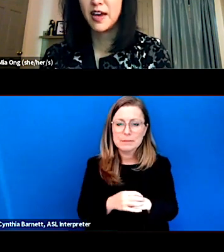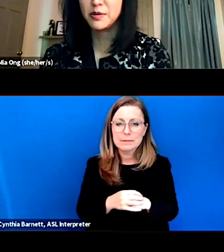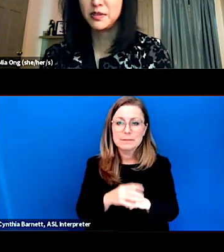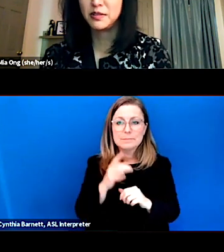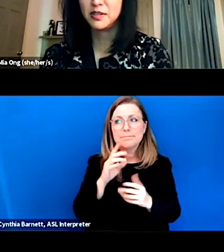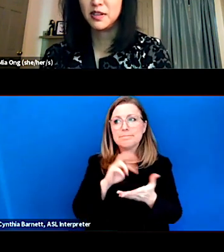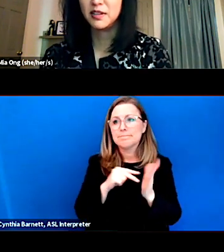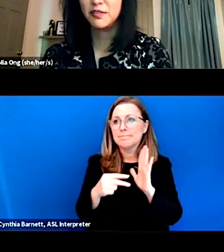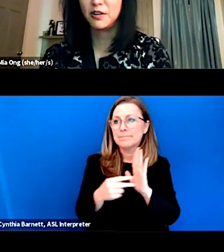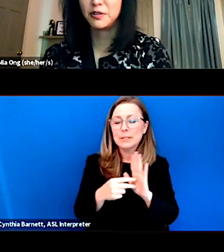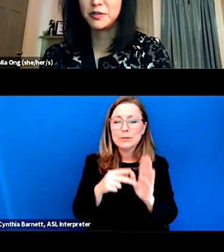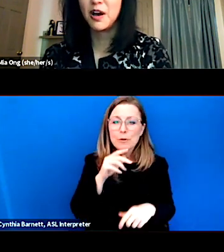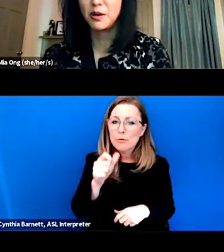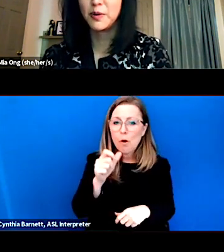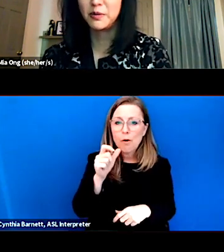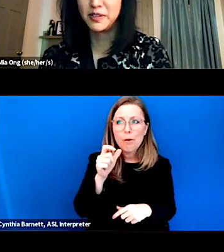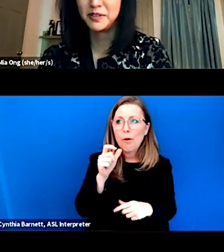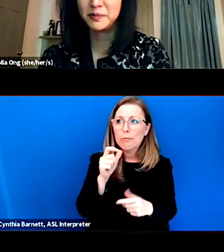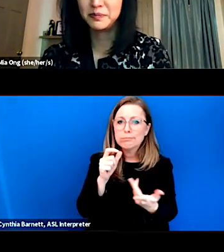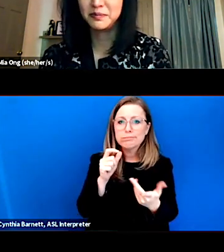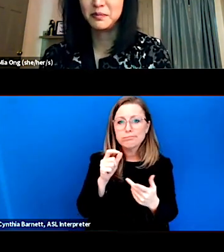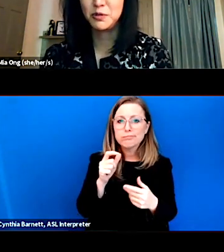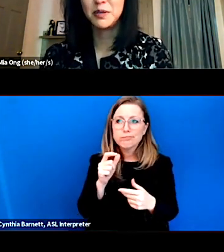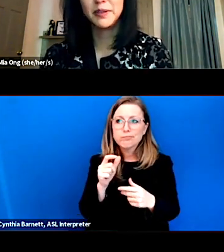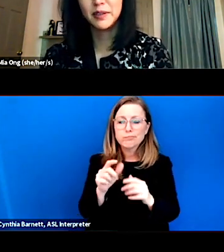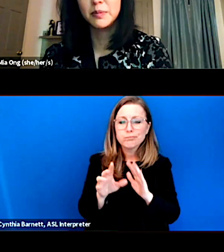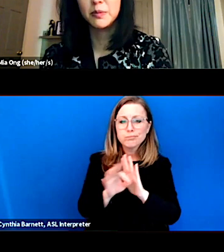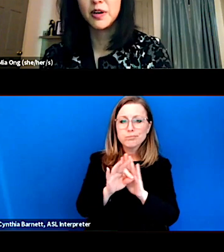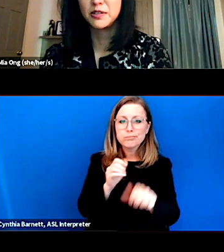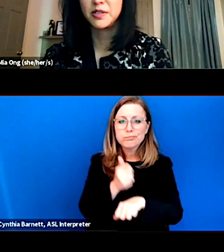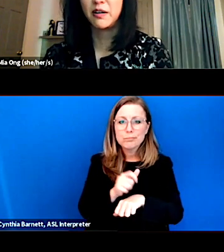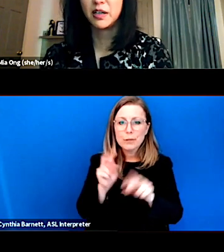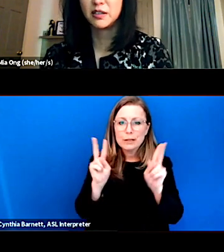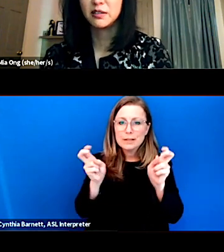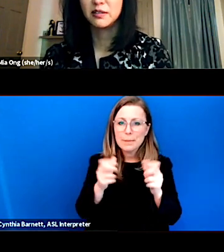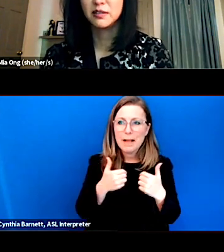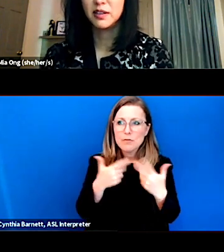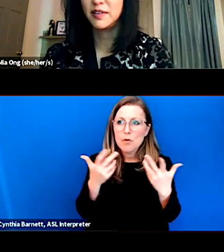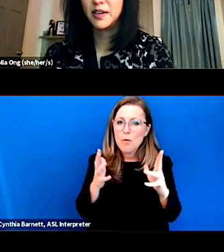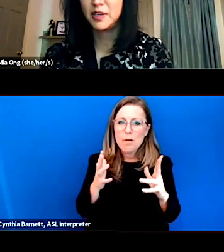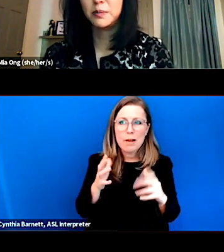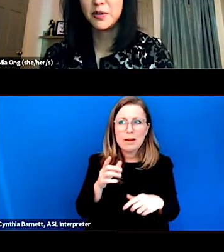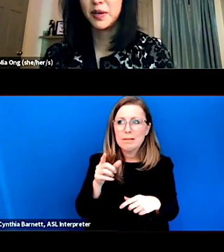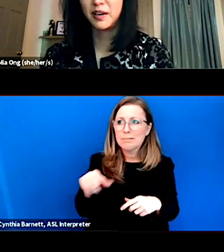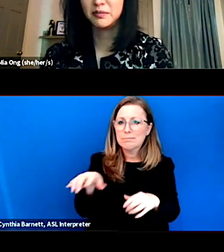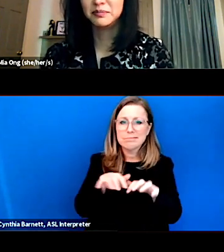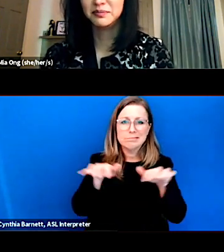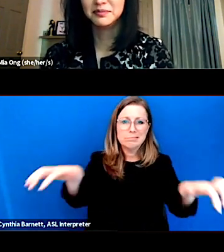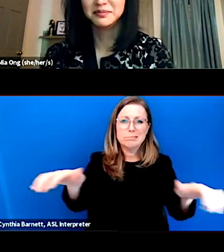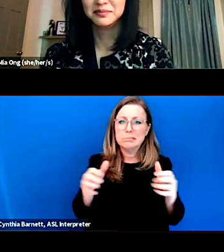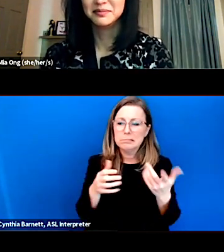of thousands of articles already written. Choose something a little bit more esoteric, and then it'll be